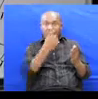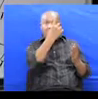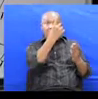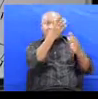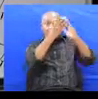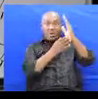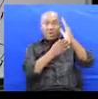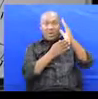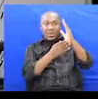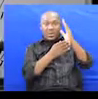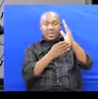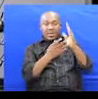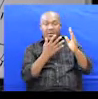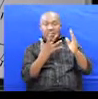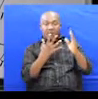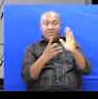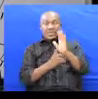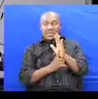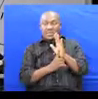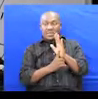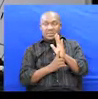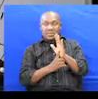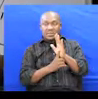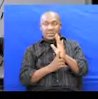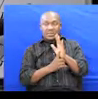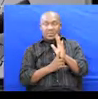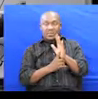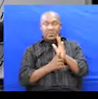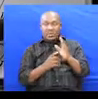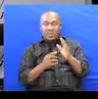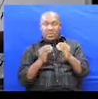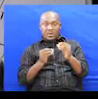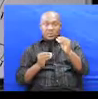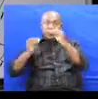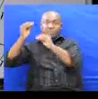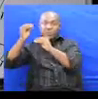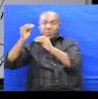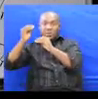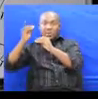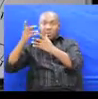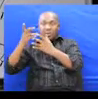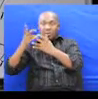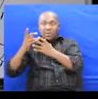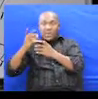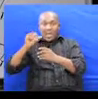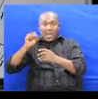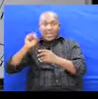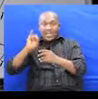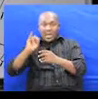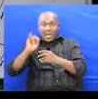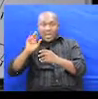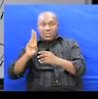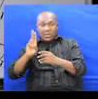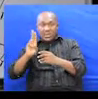the unity, gram and gram will cancel. These moles will come up liter will remain down, the SI unit